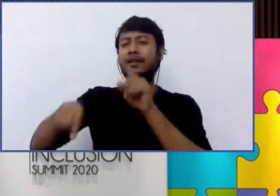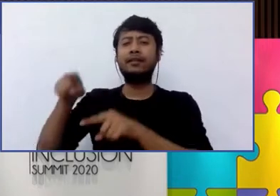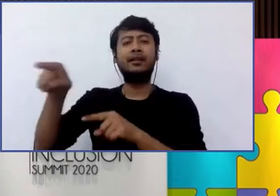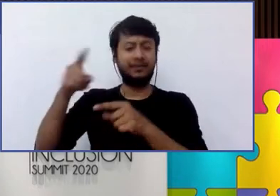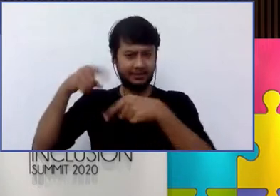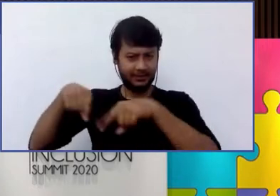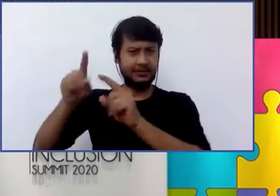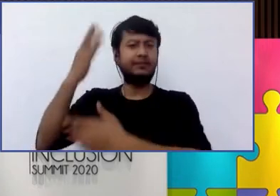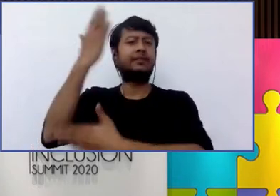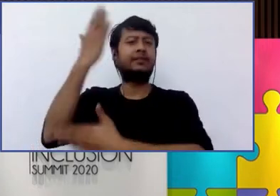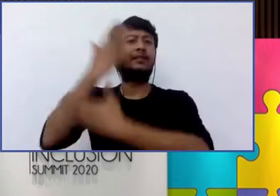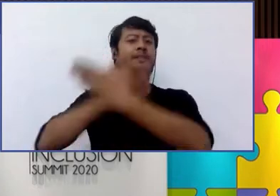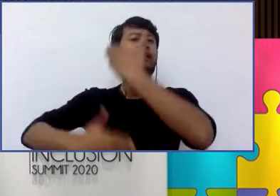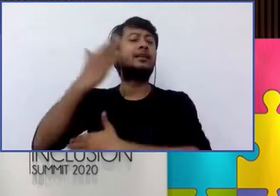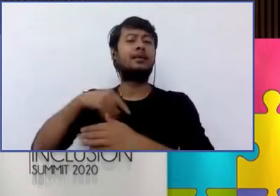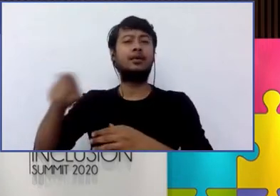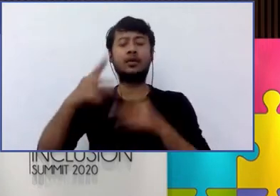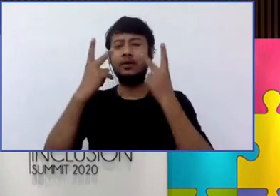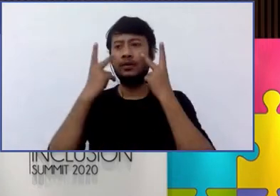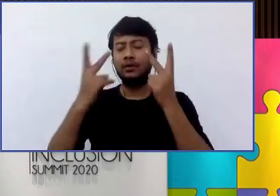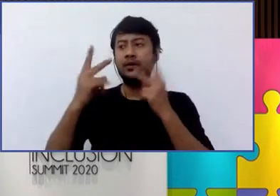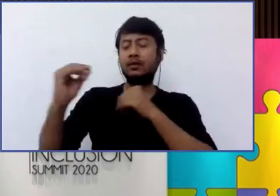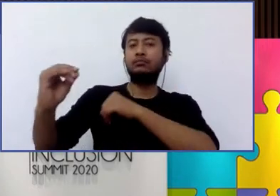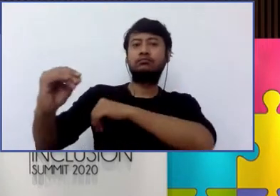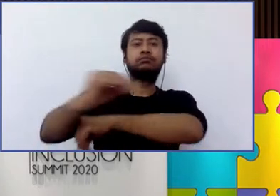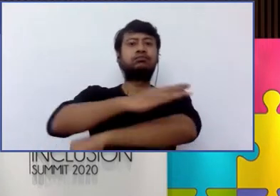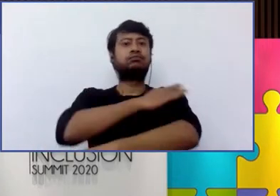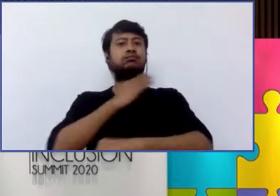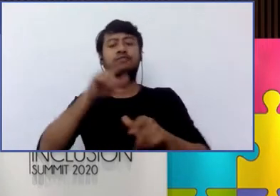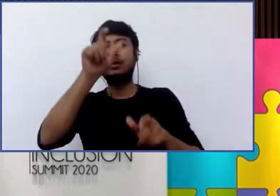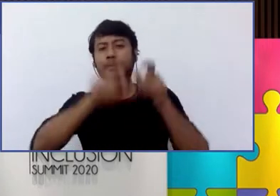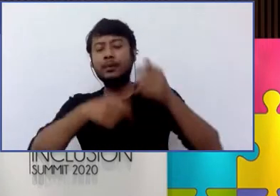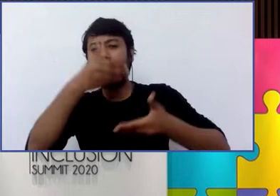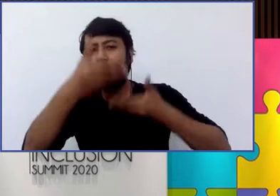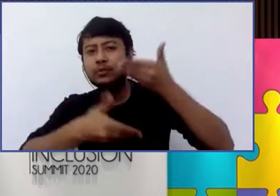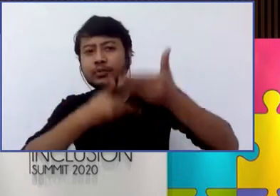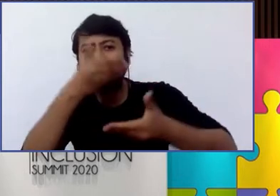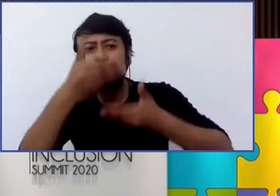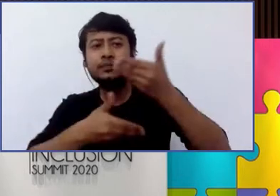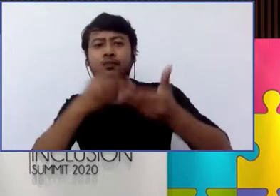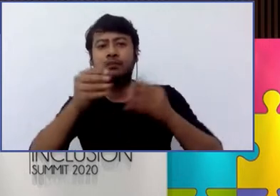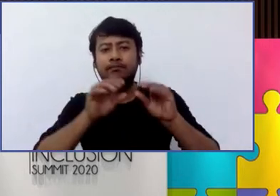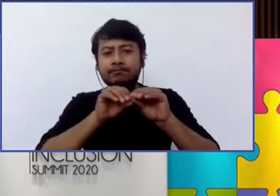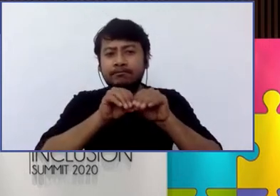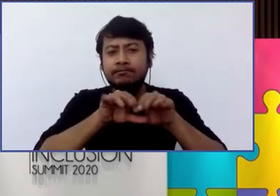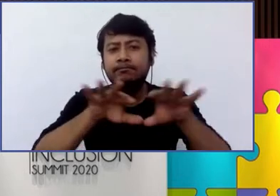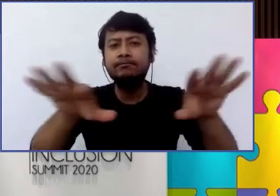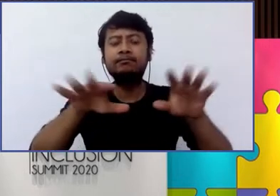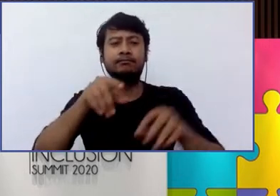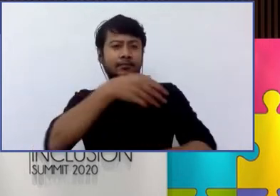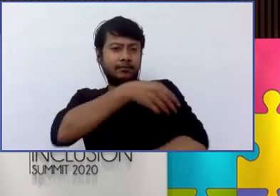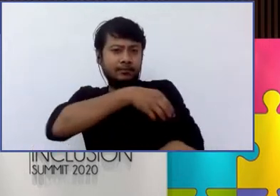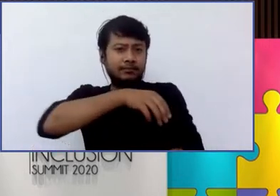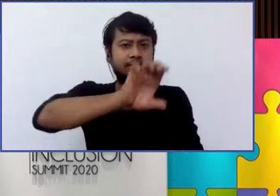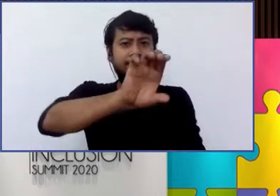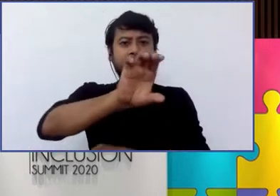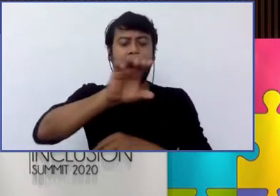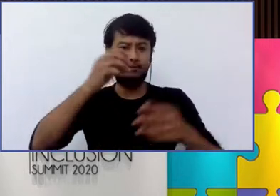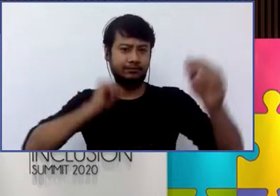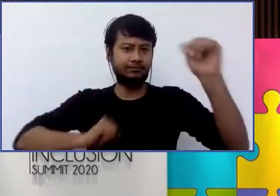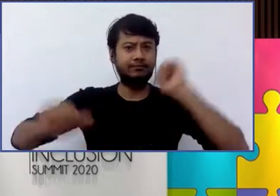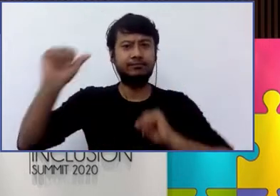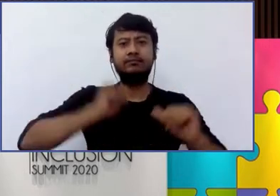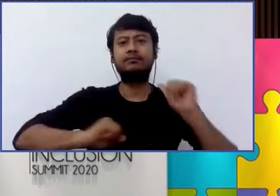and transforming their lives by giving dignity, equality, empowerment through dance, theater, and